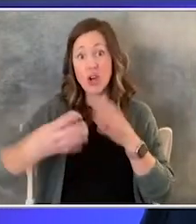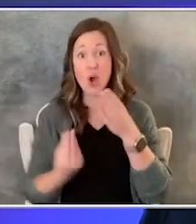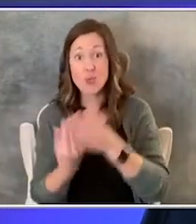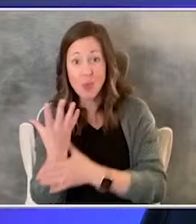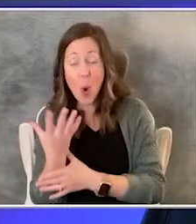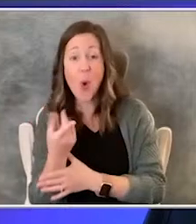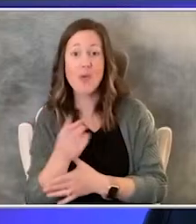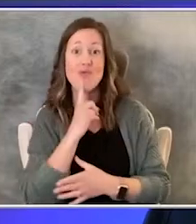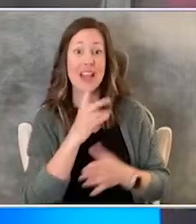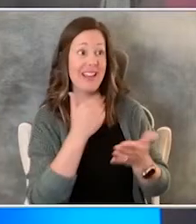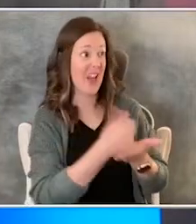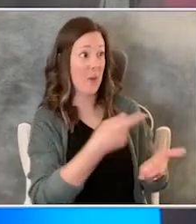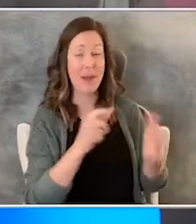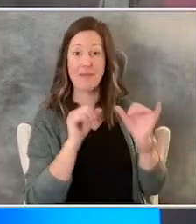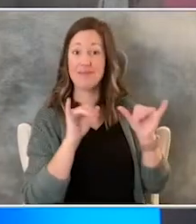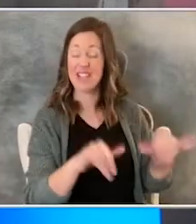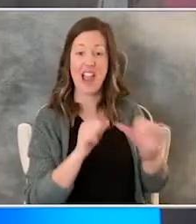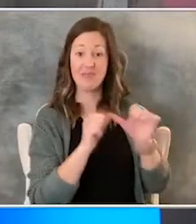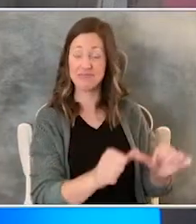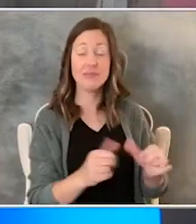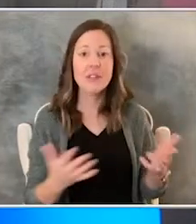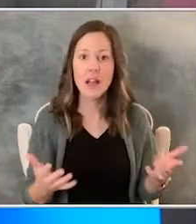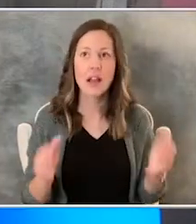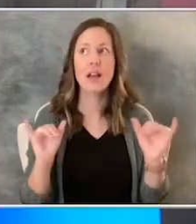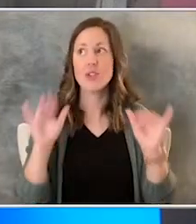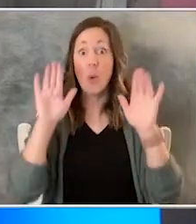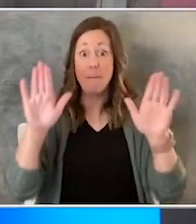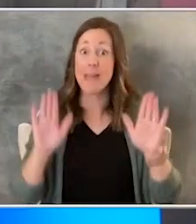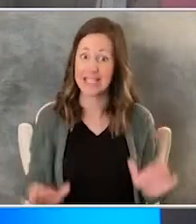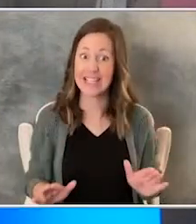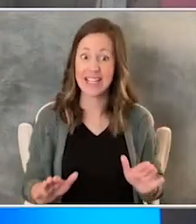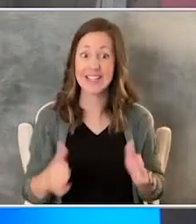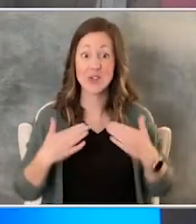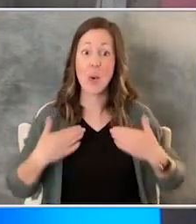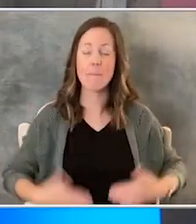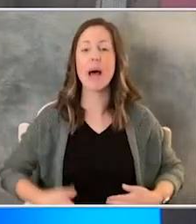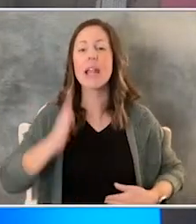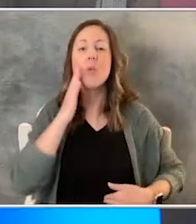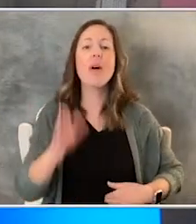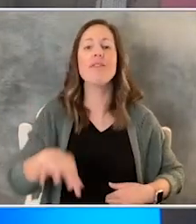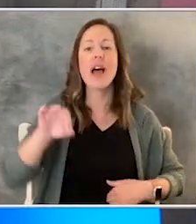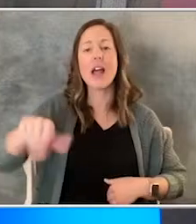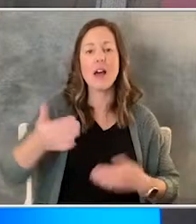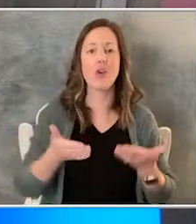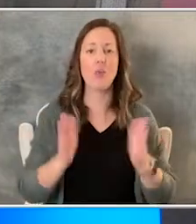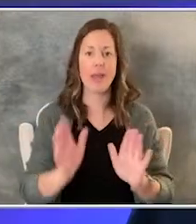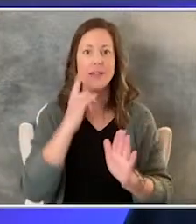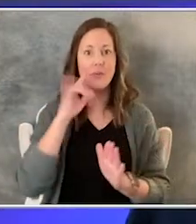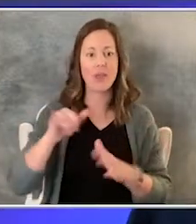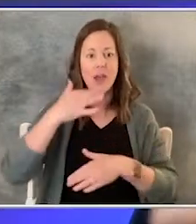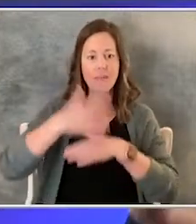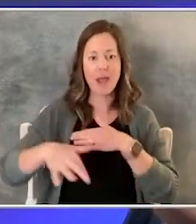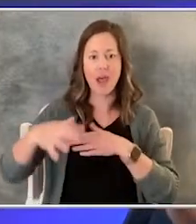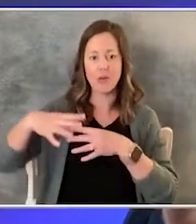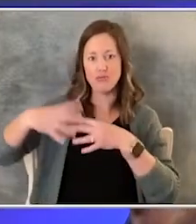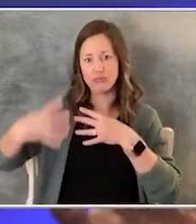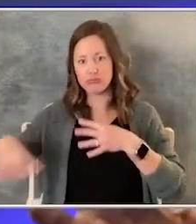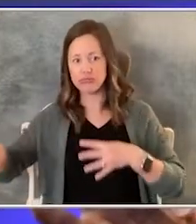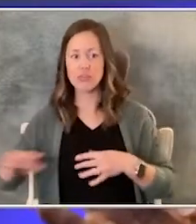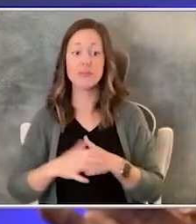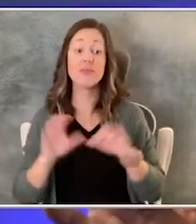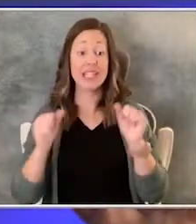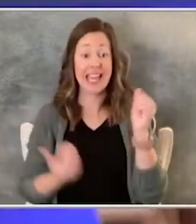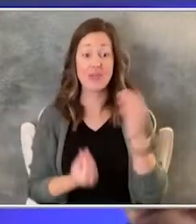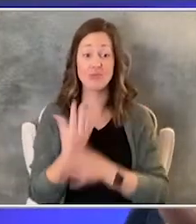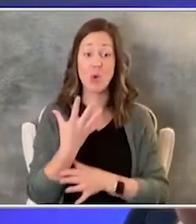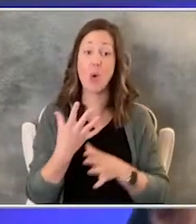this lower arrow, there's a little stump where it's stumped off. You see a tiny, that actually the branch looks big. It's gotten bigger to